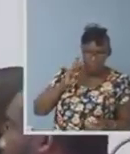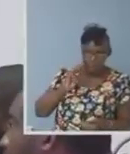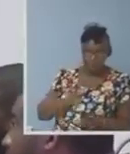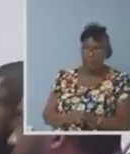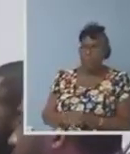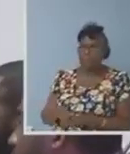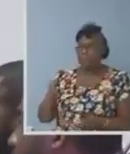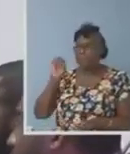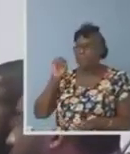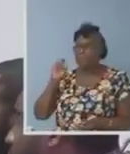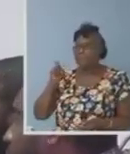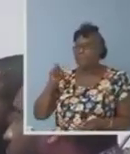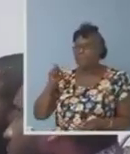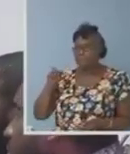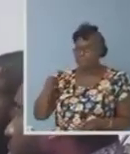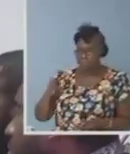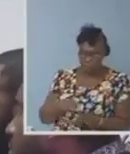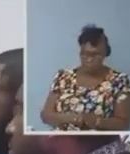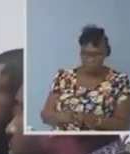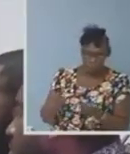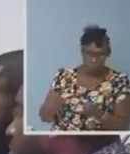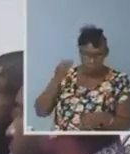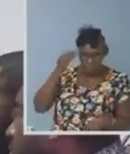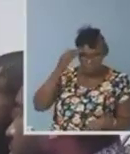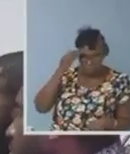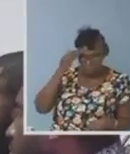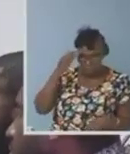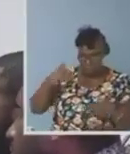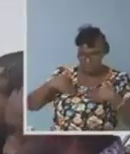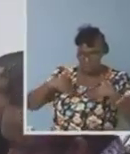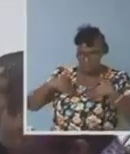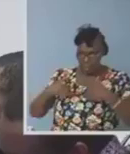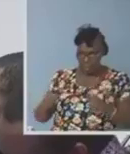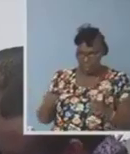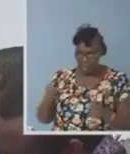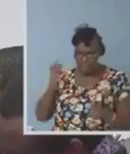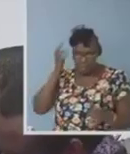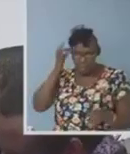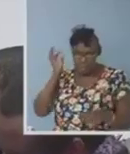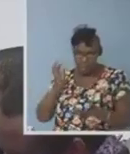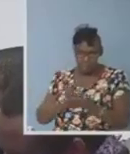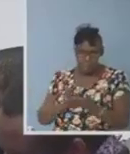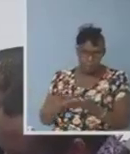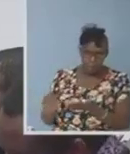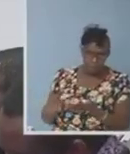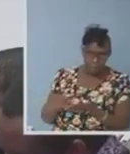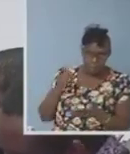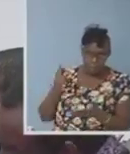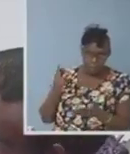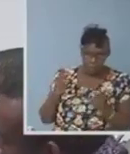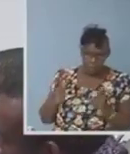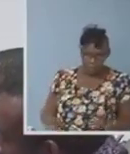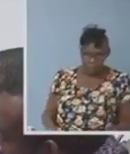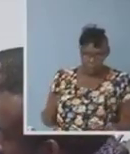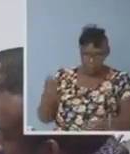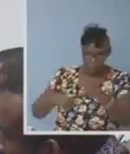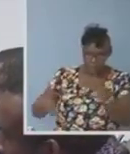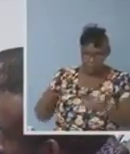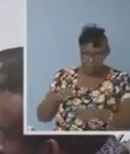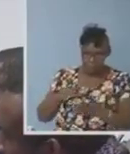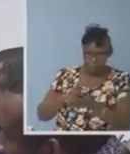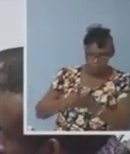Express. What I wanted to know to the health secretary, I know she said that 1 person came in from a